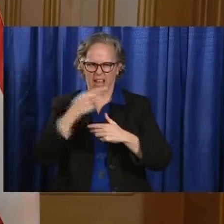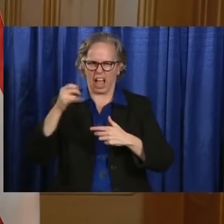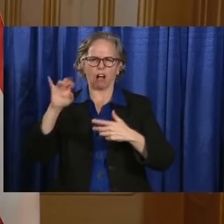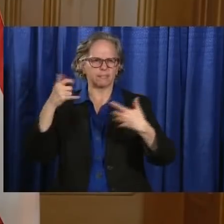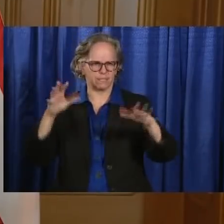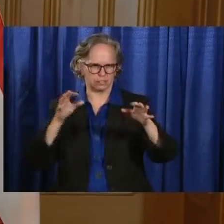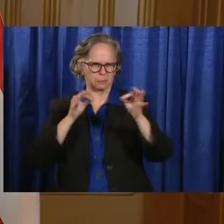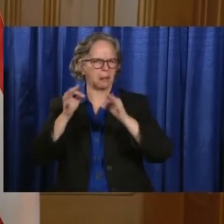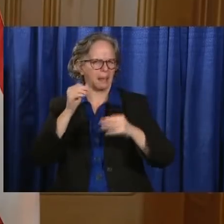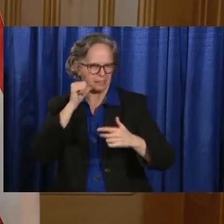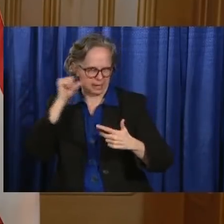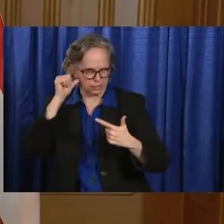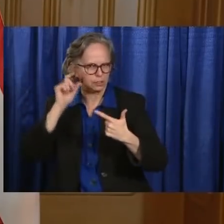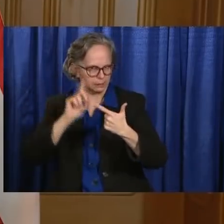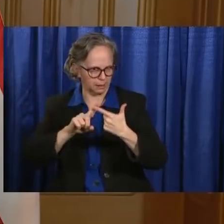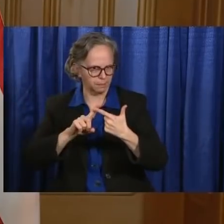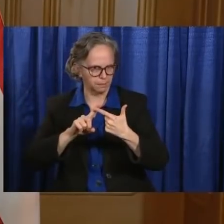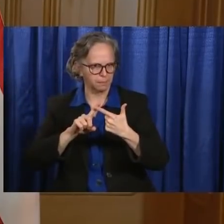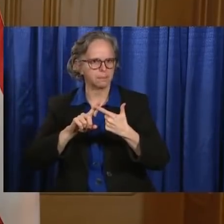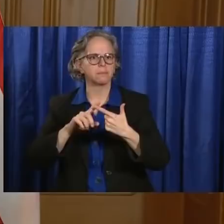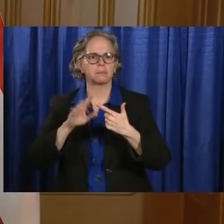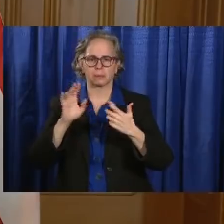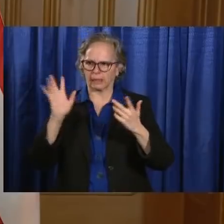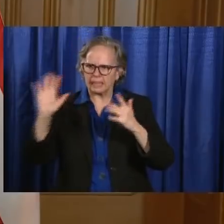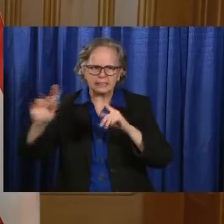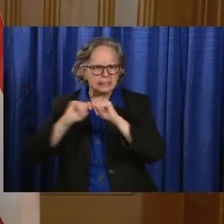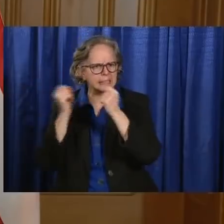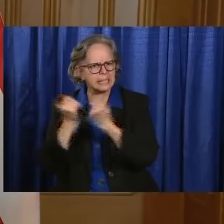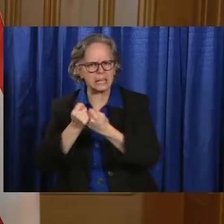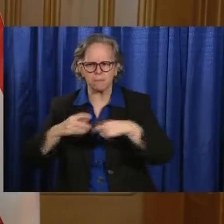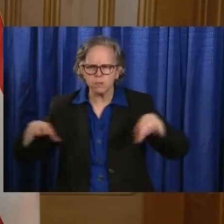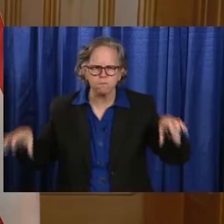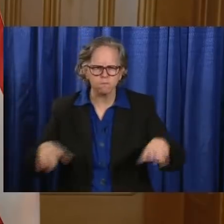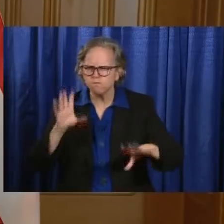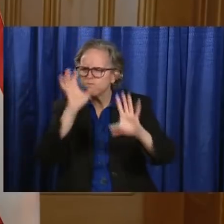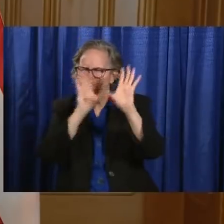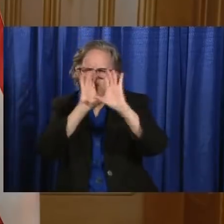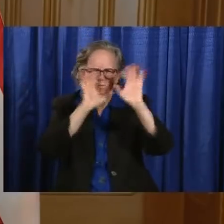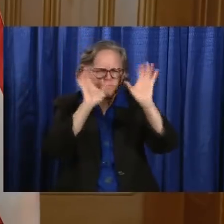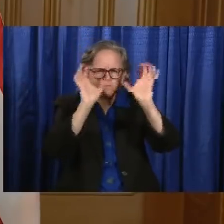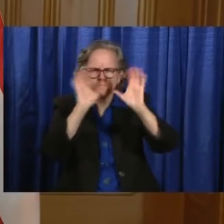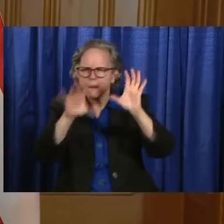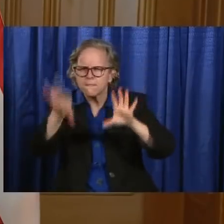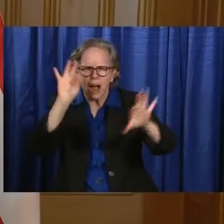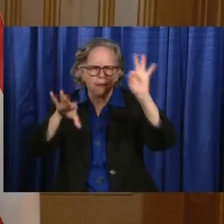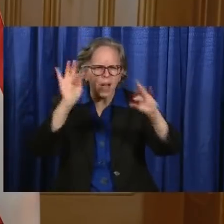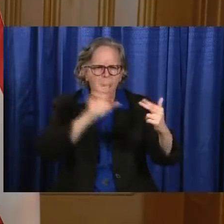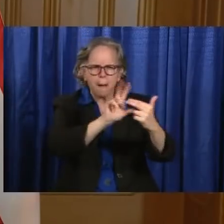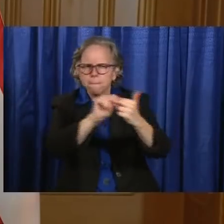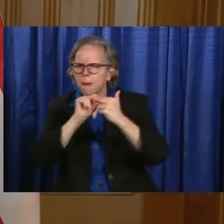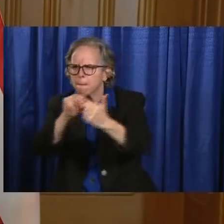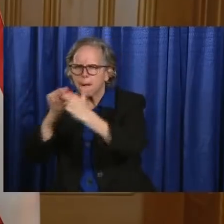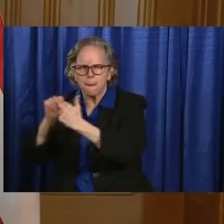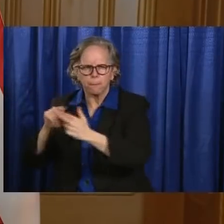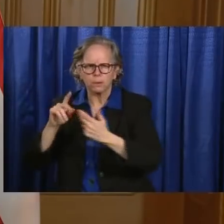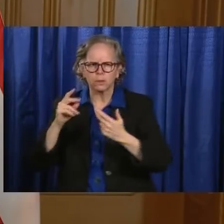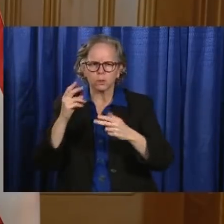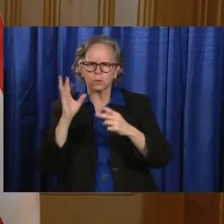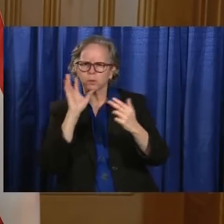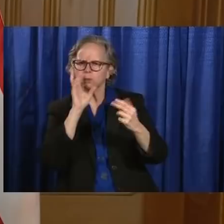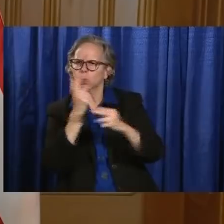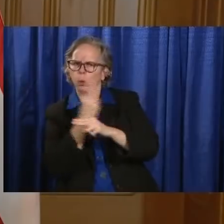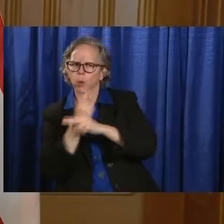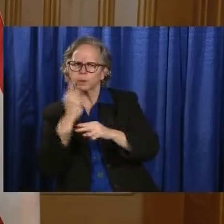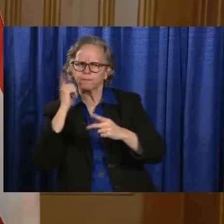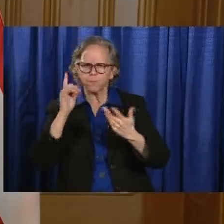team have been out from National Guard to look at many sites, and that is a work in progress. And we'll have